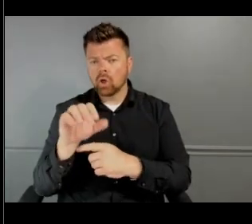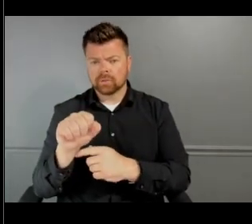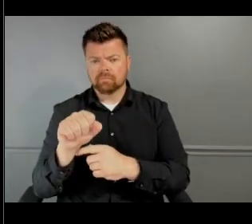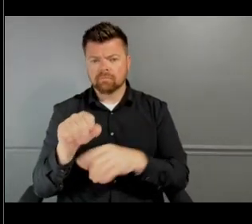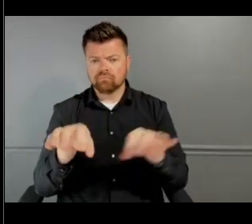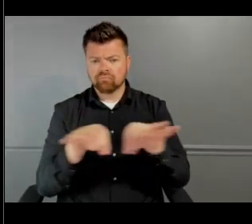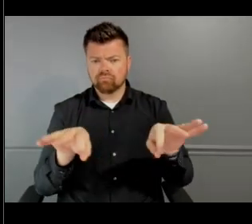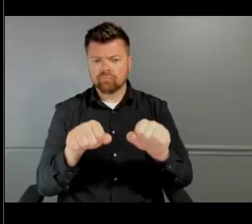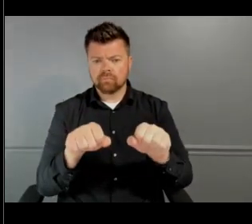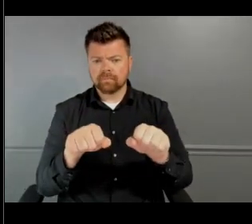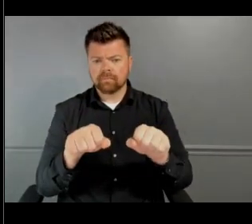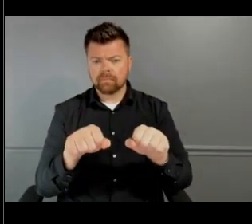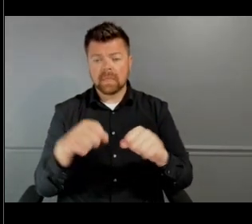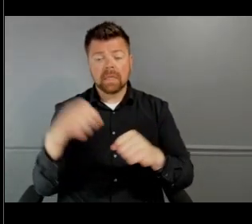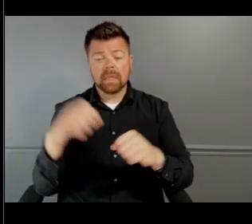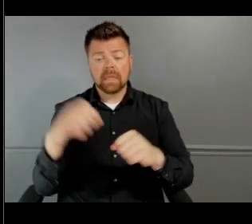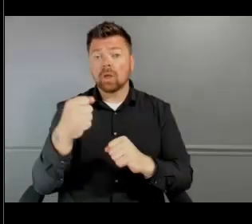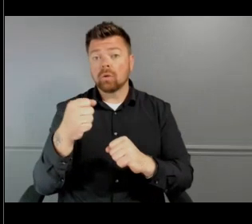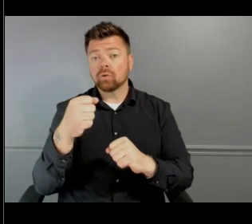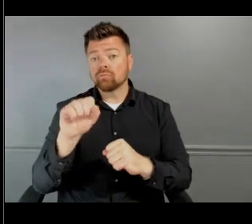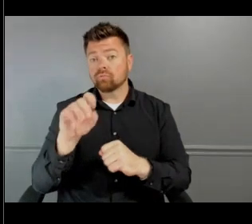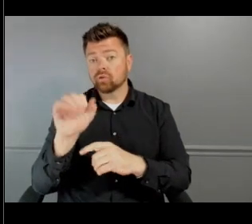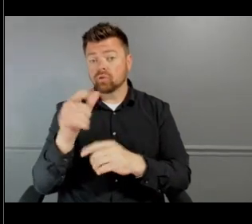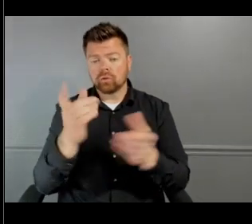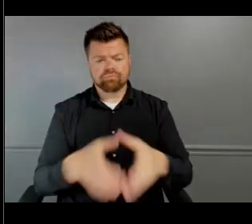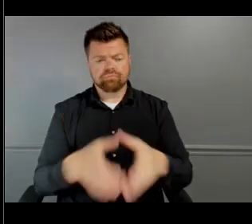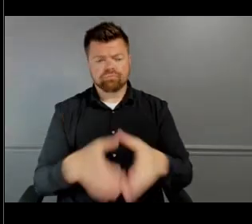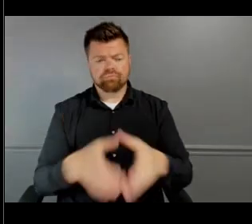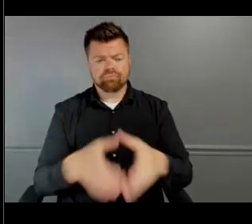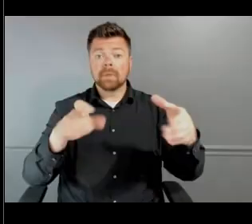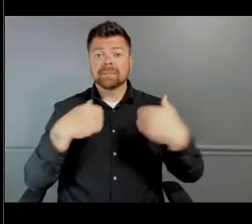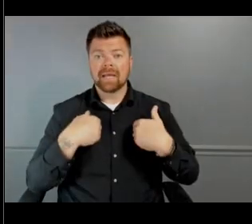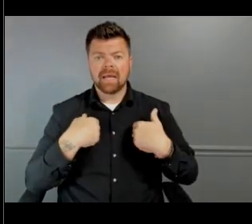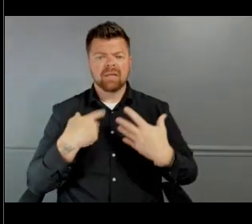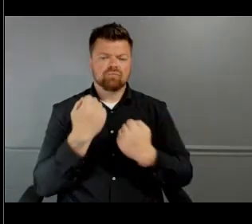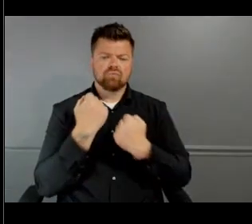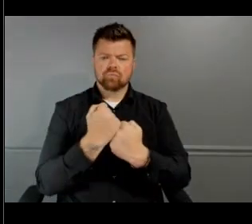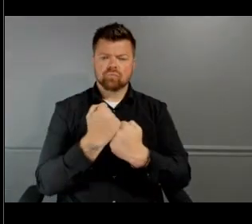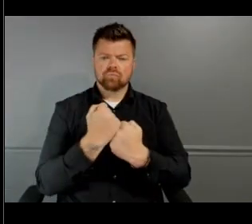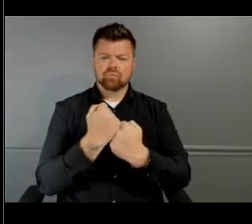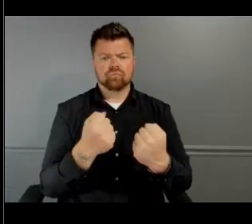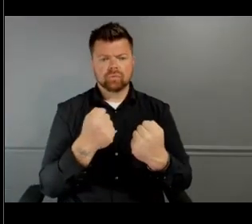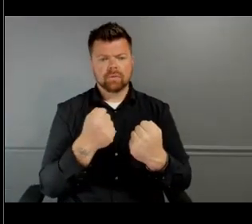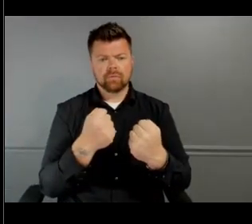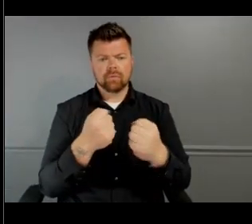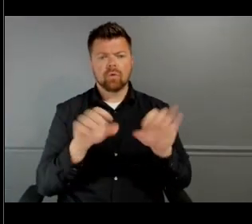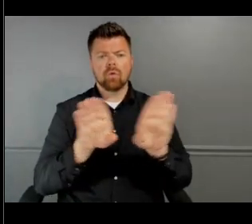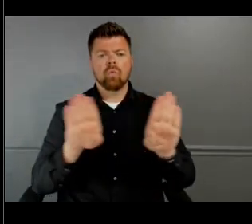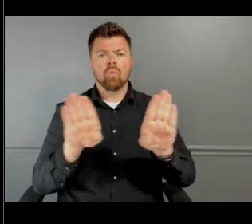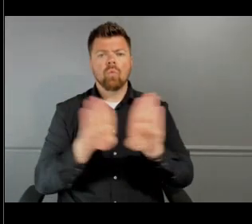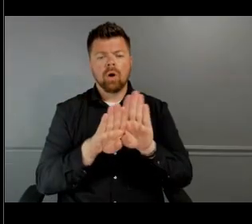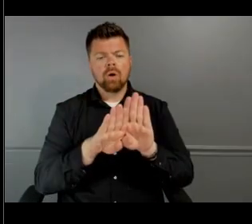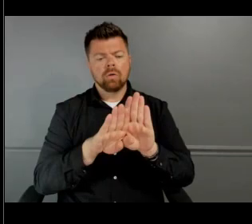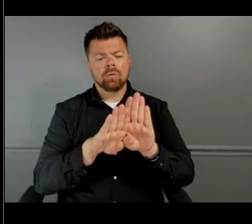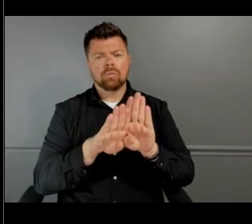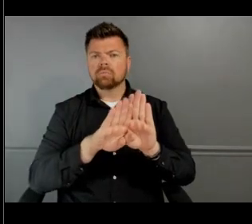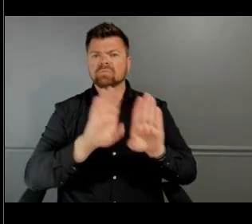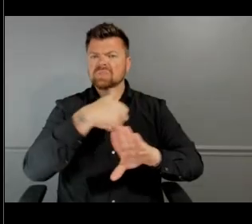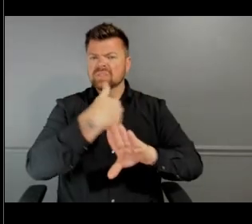the shower stall must have reinforcing for a wall-mounted